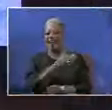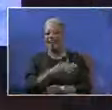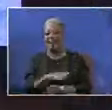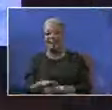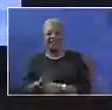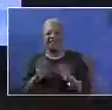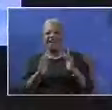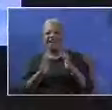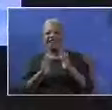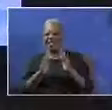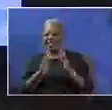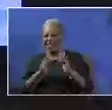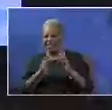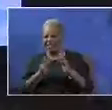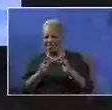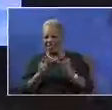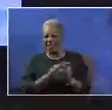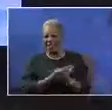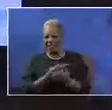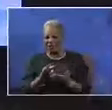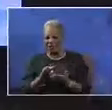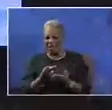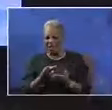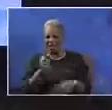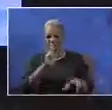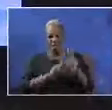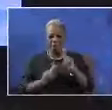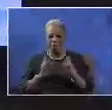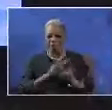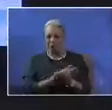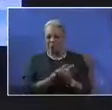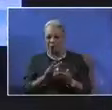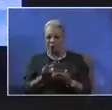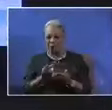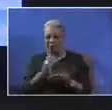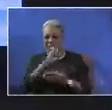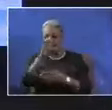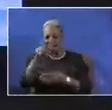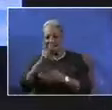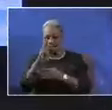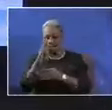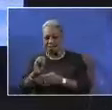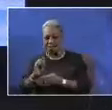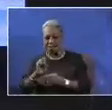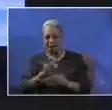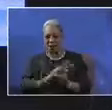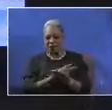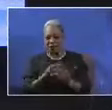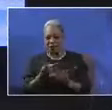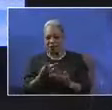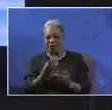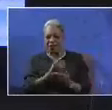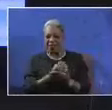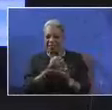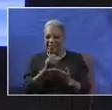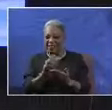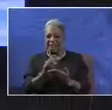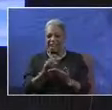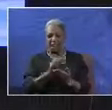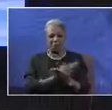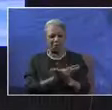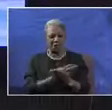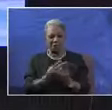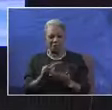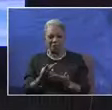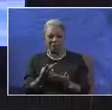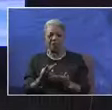fail. People fail. Folk you put your hope in fails. Job fails. Economies fail. But one